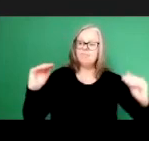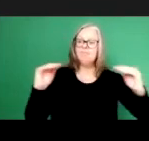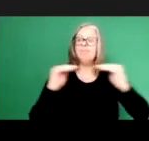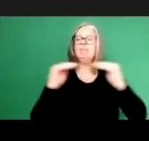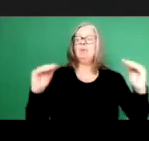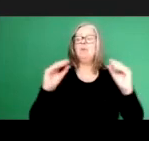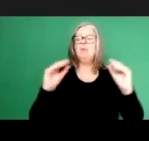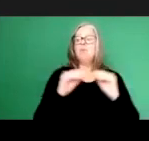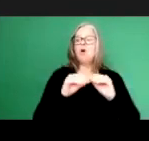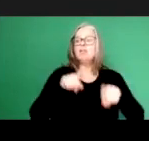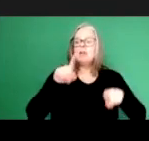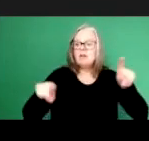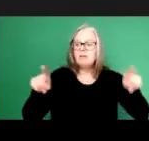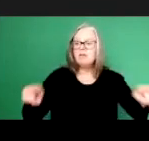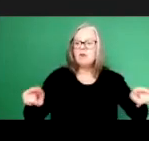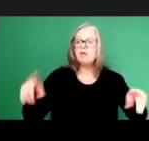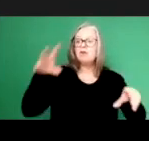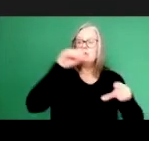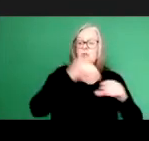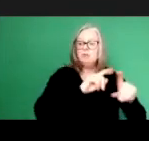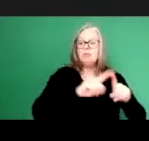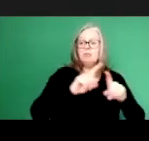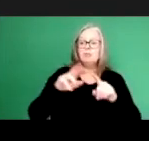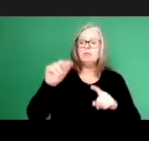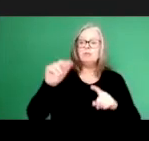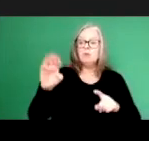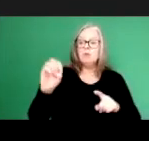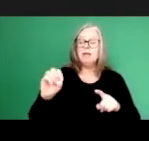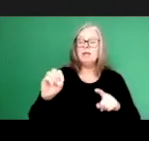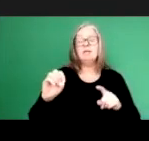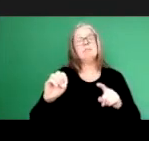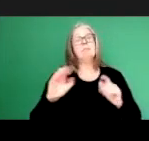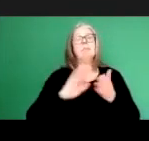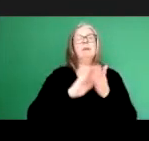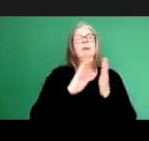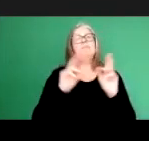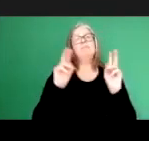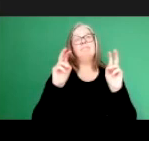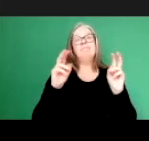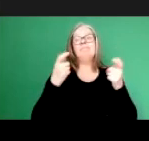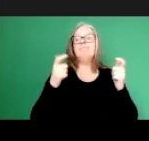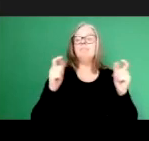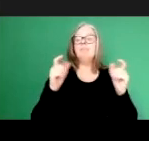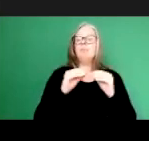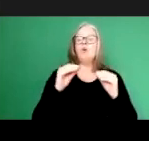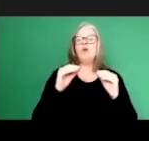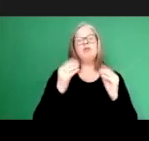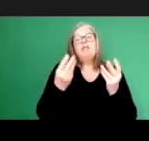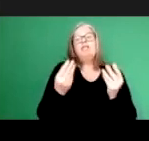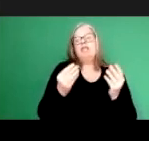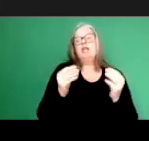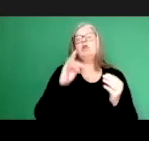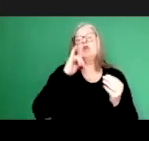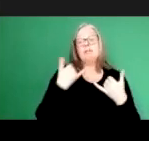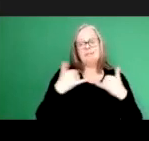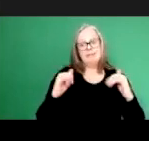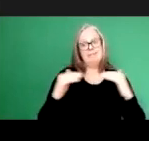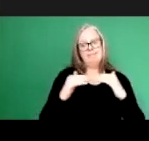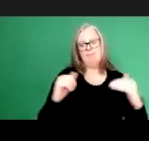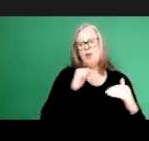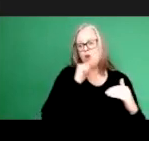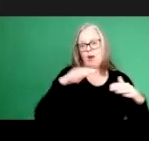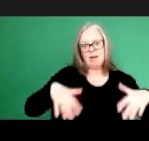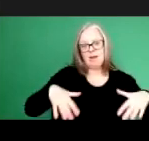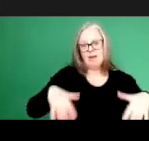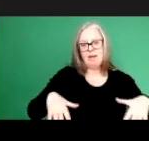like a, like a solid gentler version of, um, injustice. And this, this non-naive radical